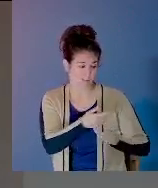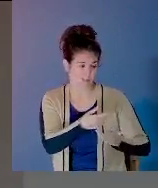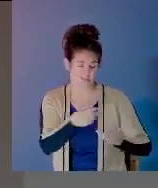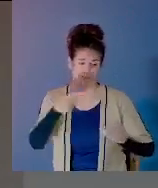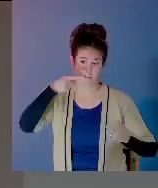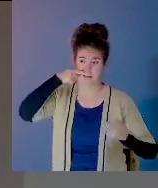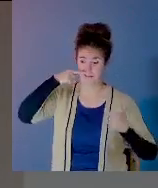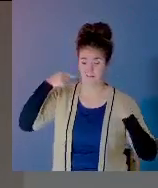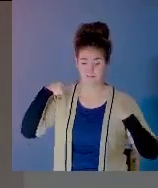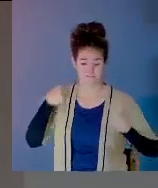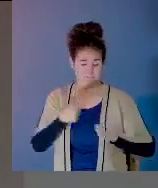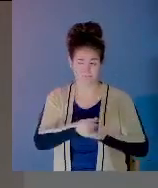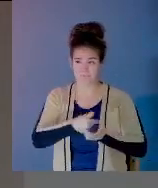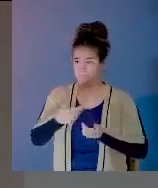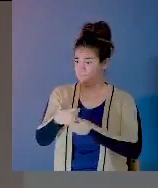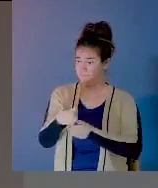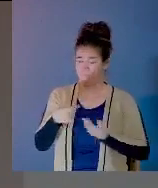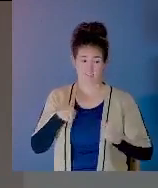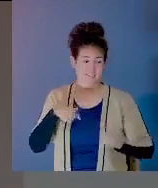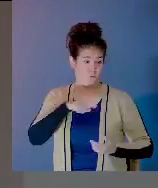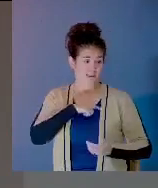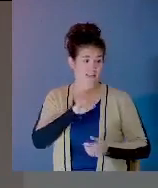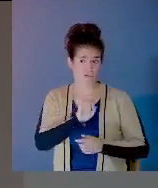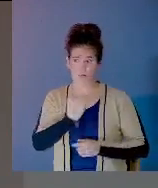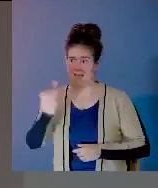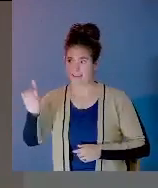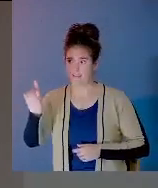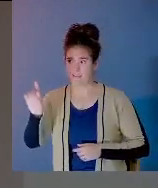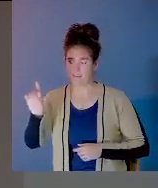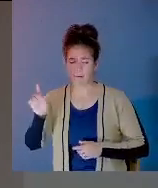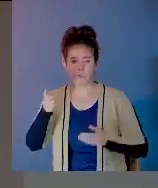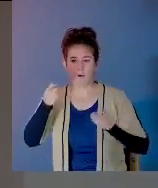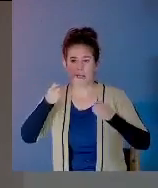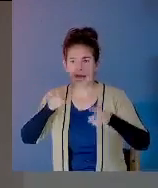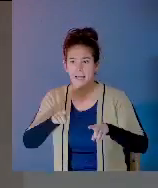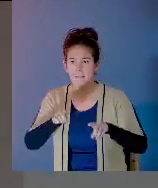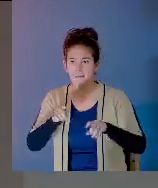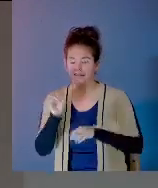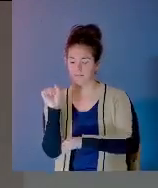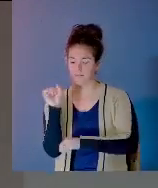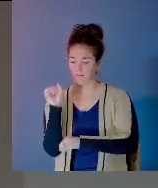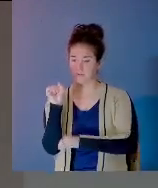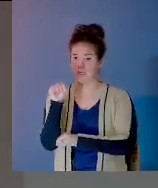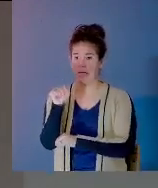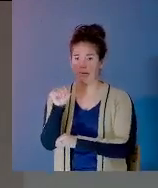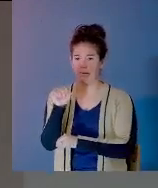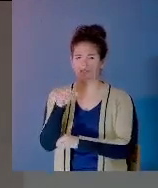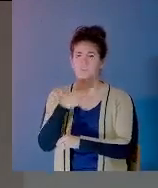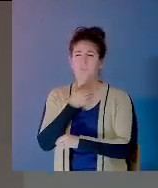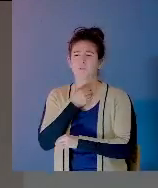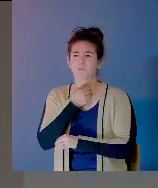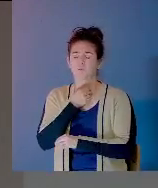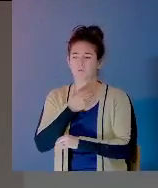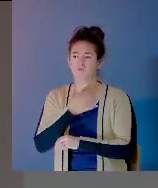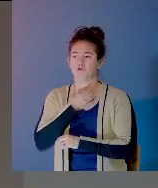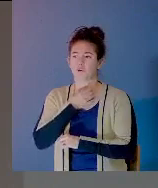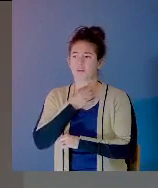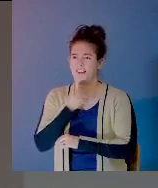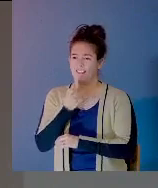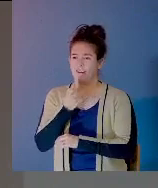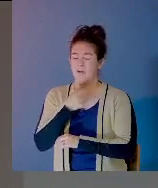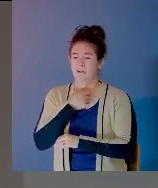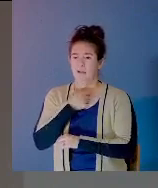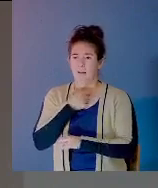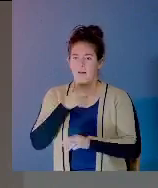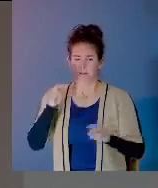and everything. And he looked and they sat him up because he was choking just a tad, just a little bit. And as I looked in his